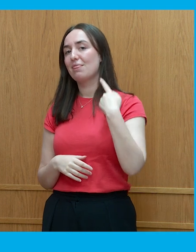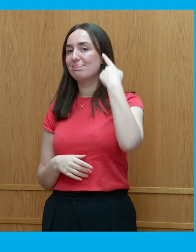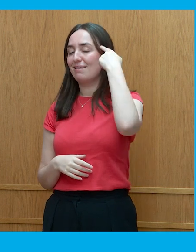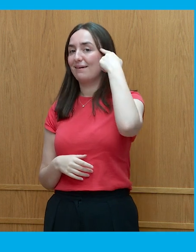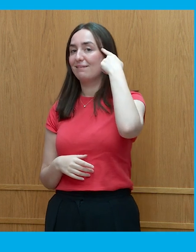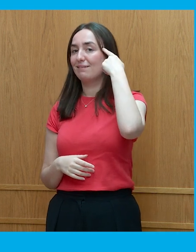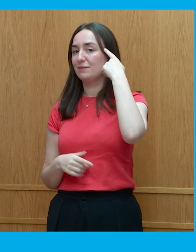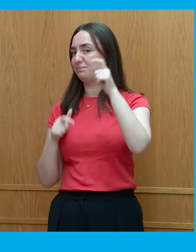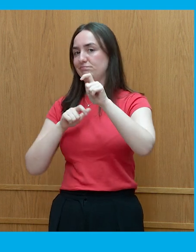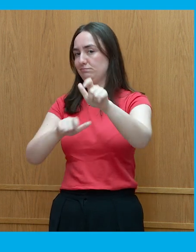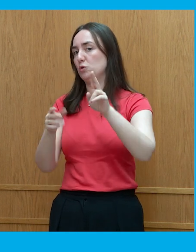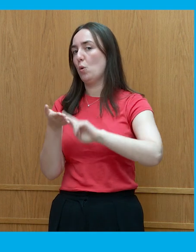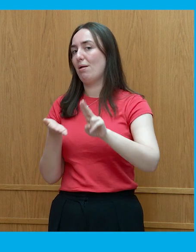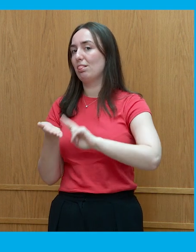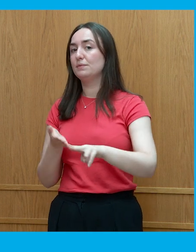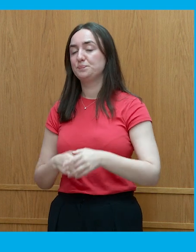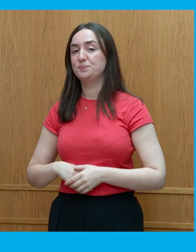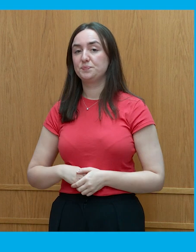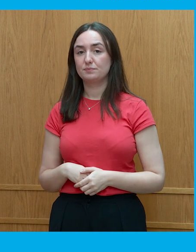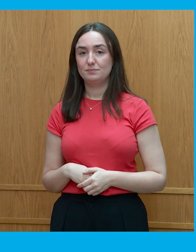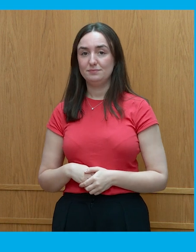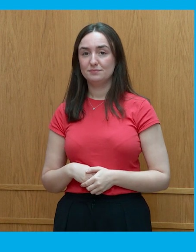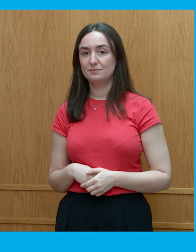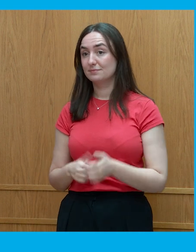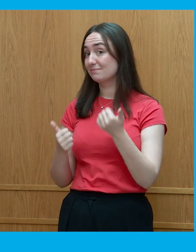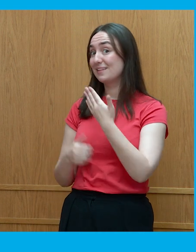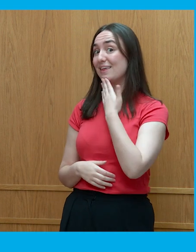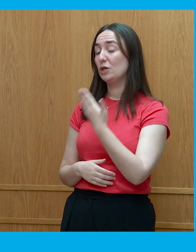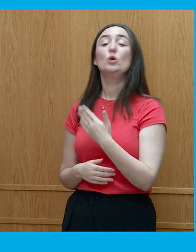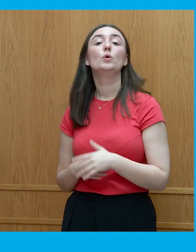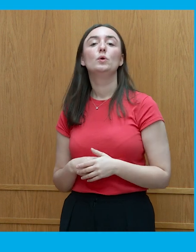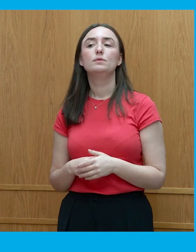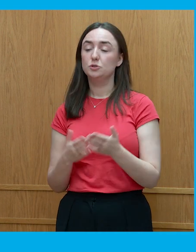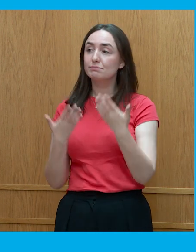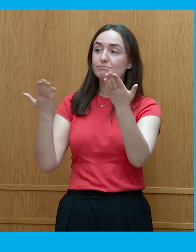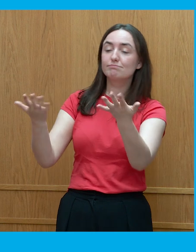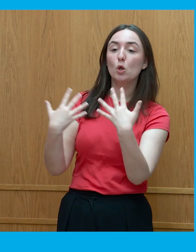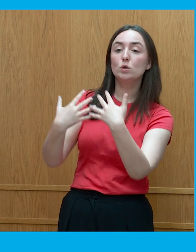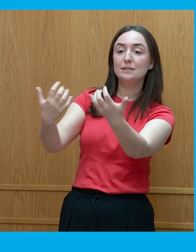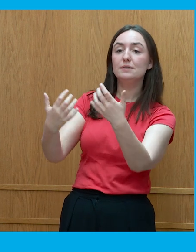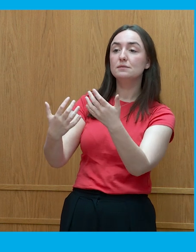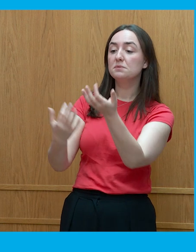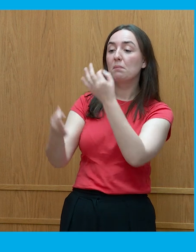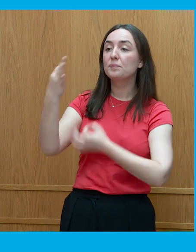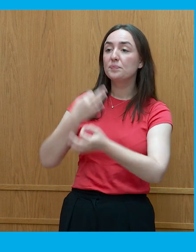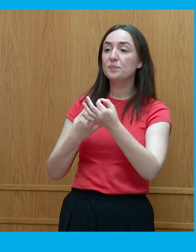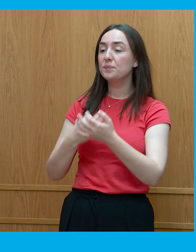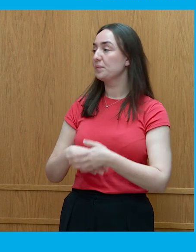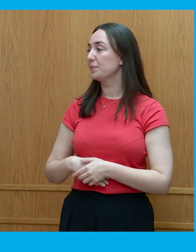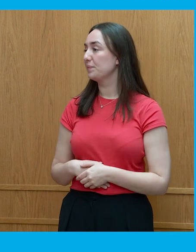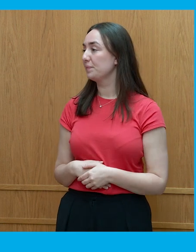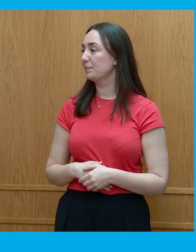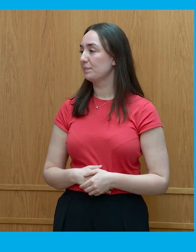the status quo. Thanks. Come back to you, the audience. I've got somebody just on the aisle there, and then a couple in the front